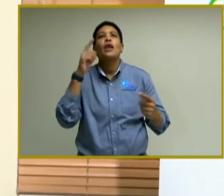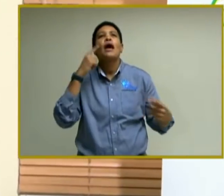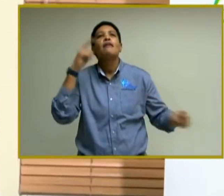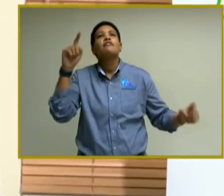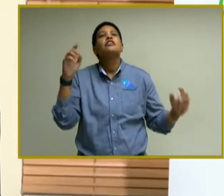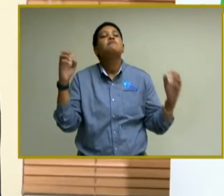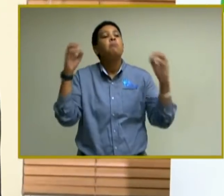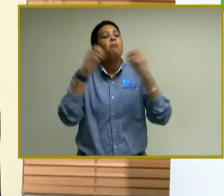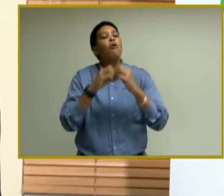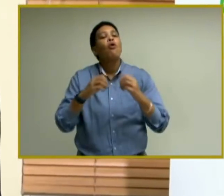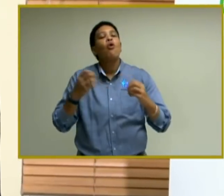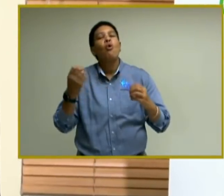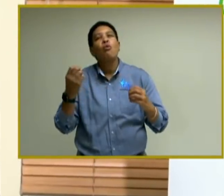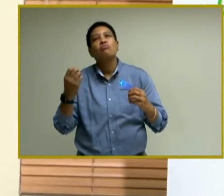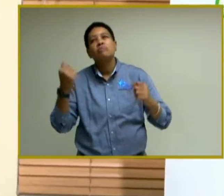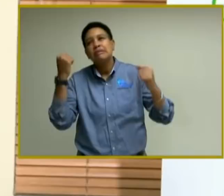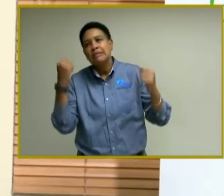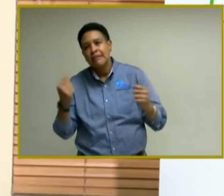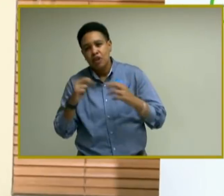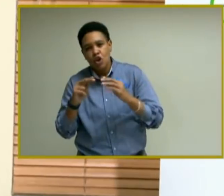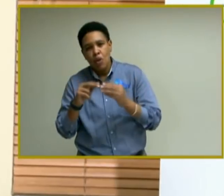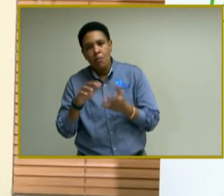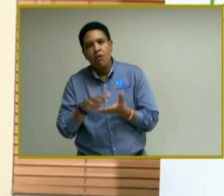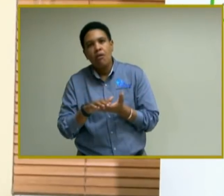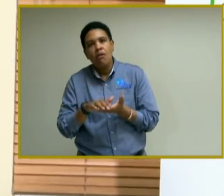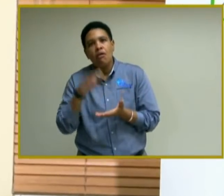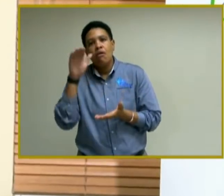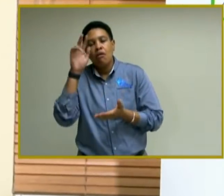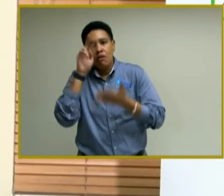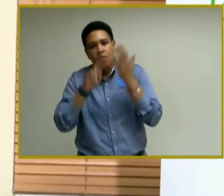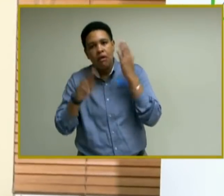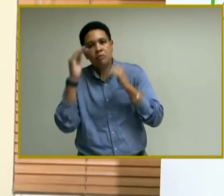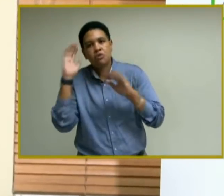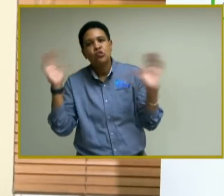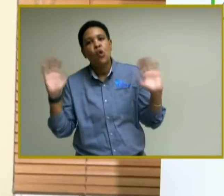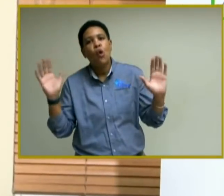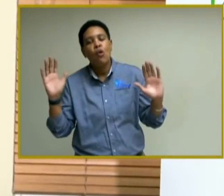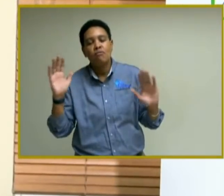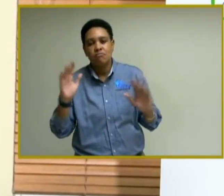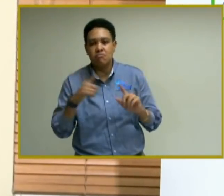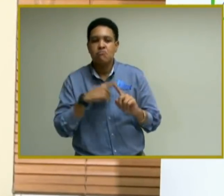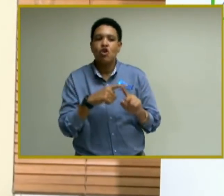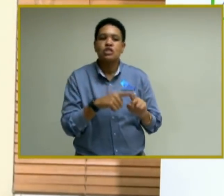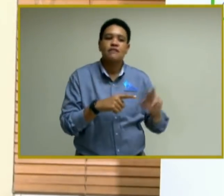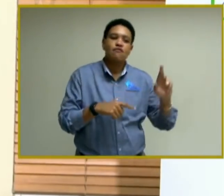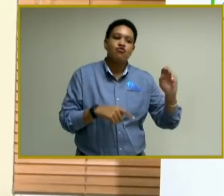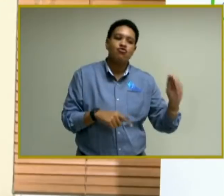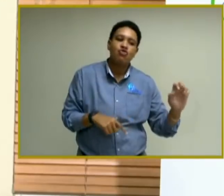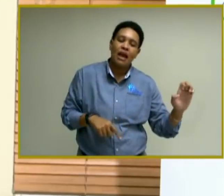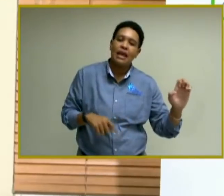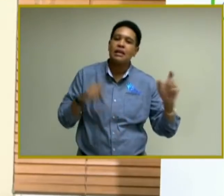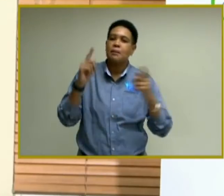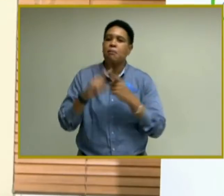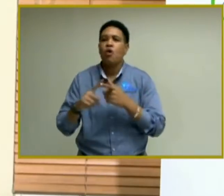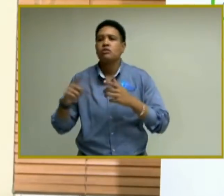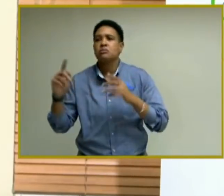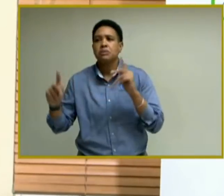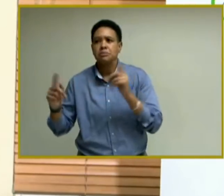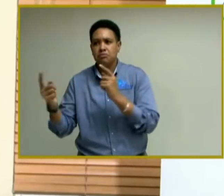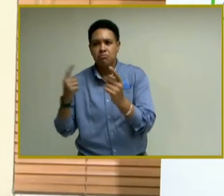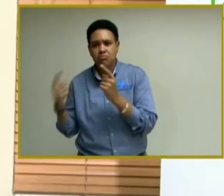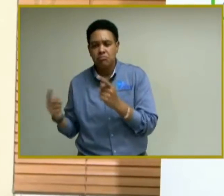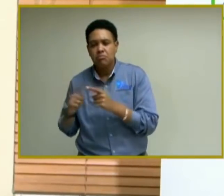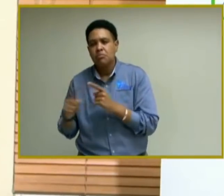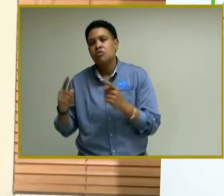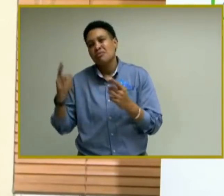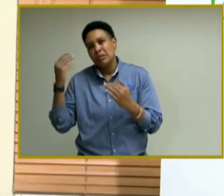much more or more significant numbers, both in terms of positivity rates on cases as well as,